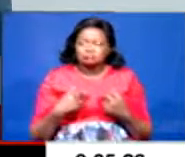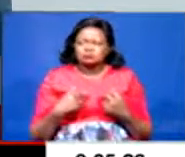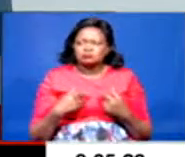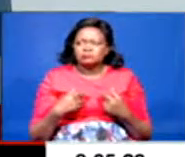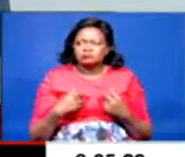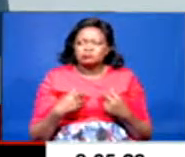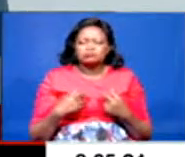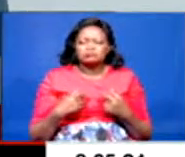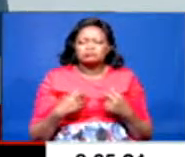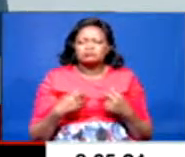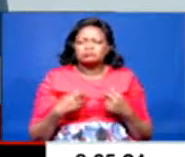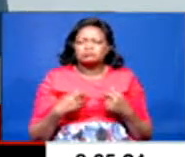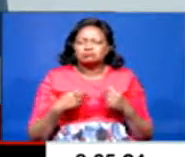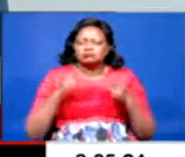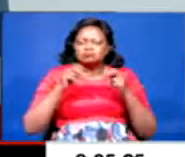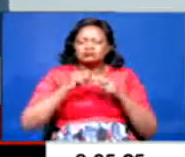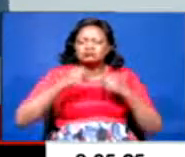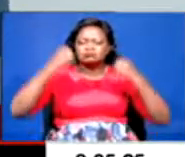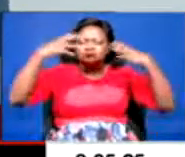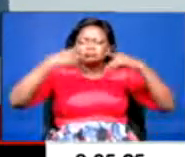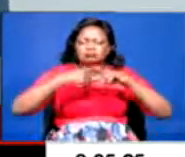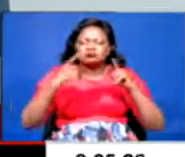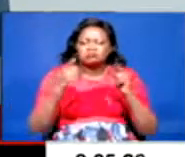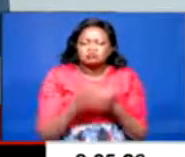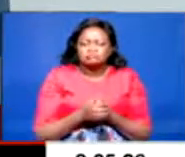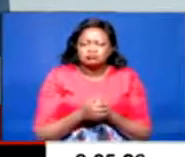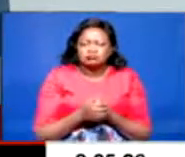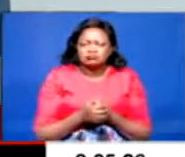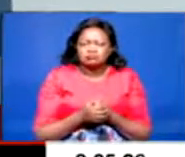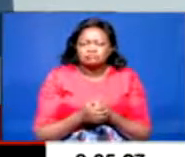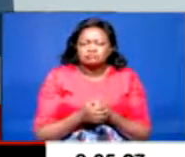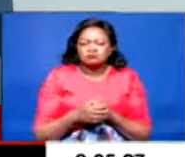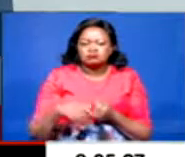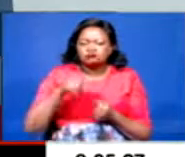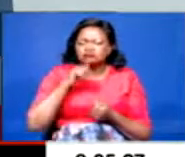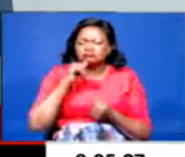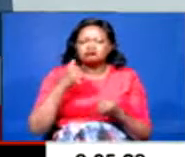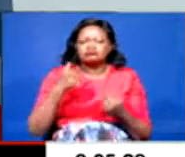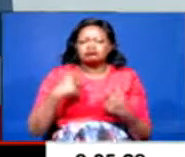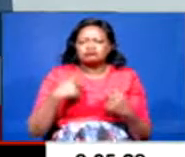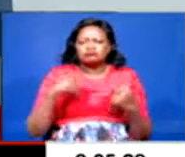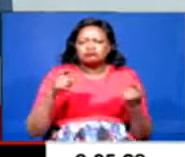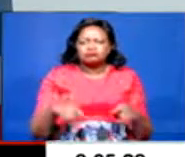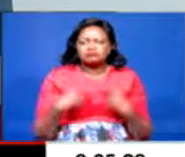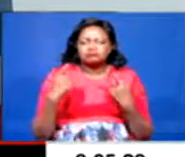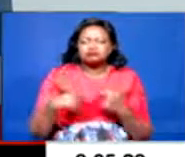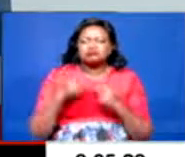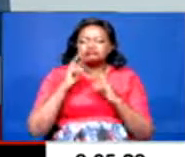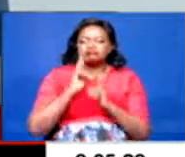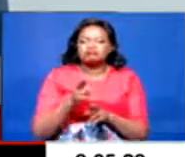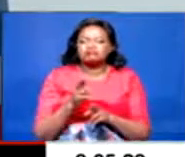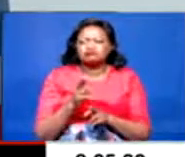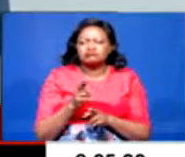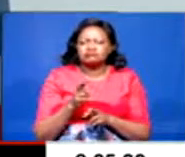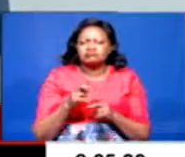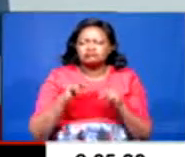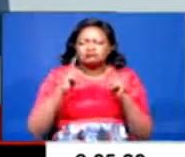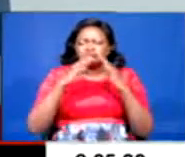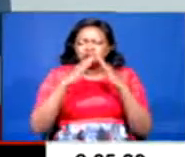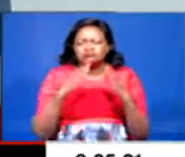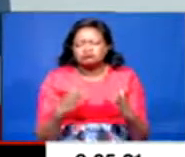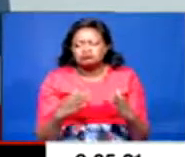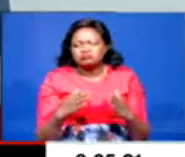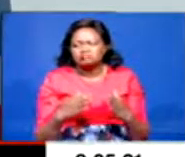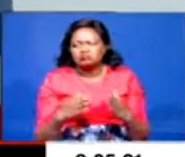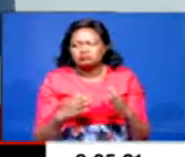transparency. But are we not going to have different conflicting results? Media House A